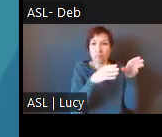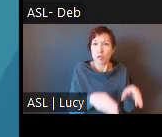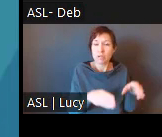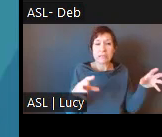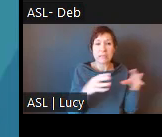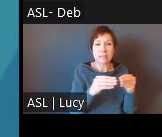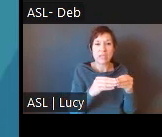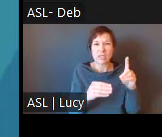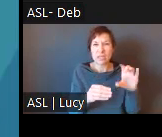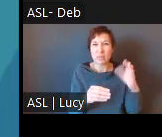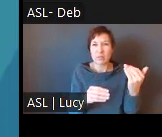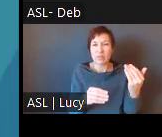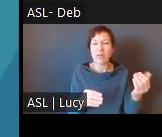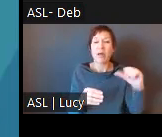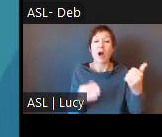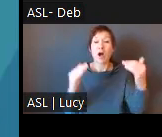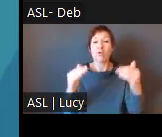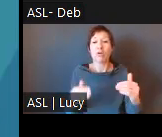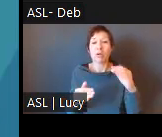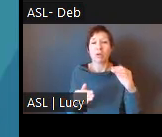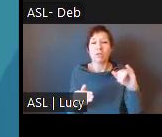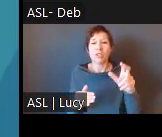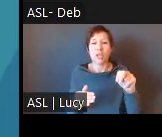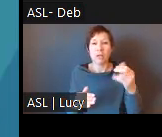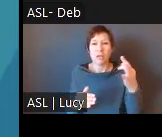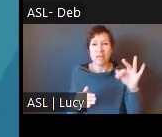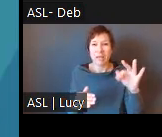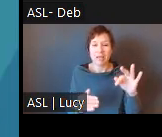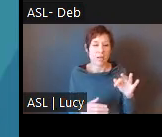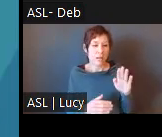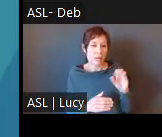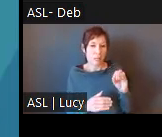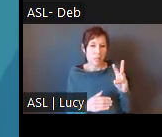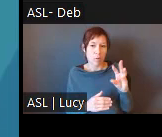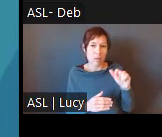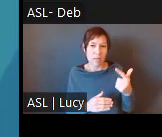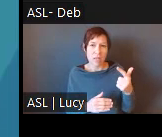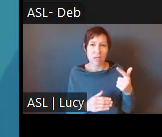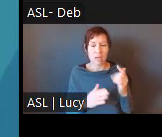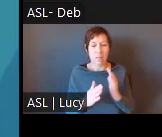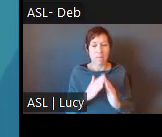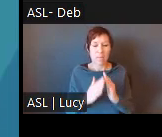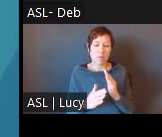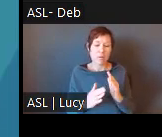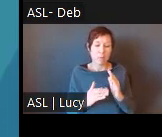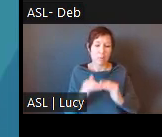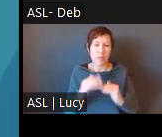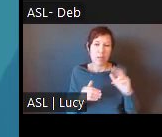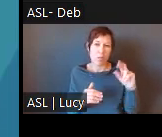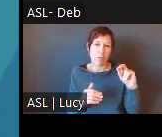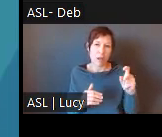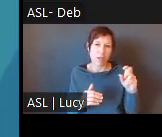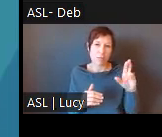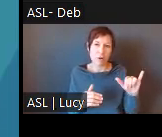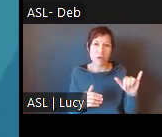January 19th from 6 to 8 at the Bowling Municipal Building in Roxbury. The address for that session is